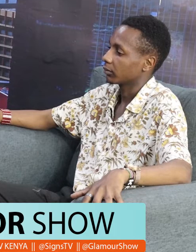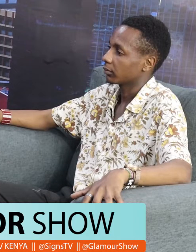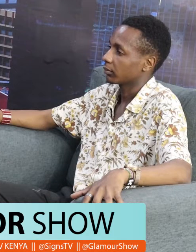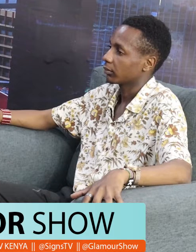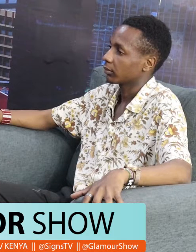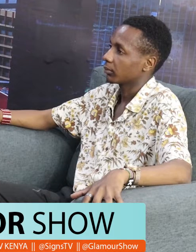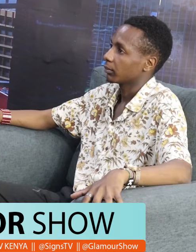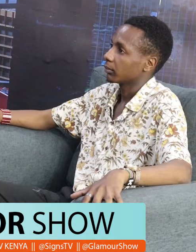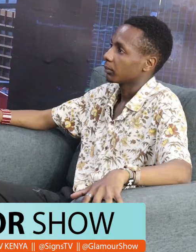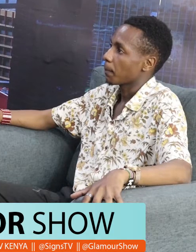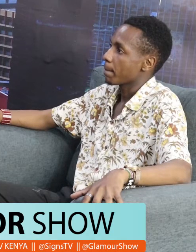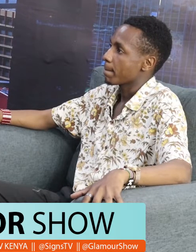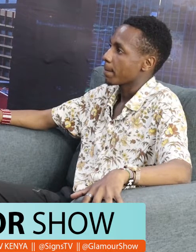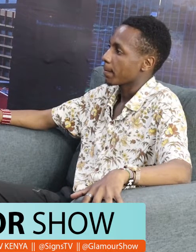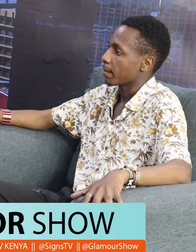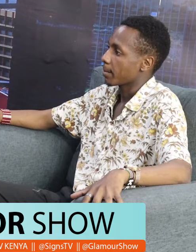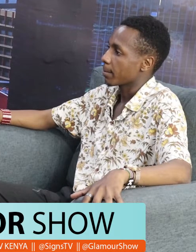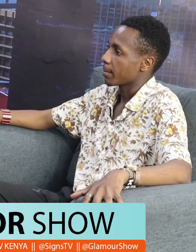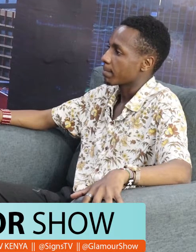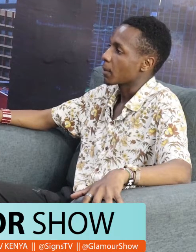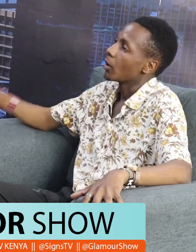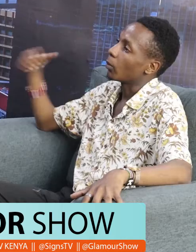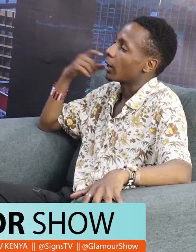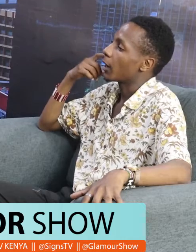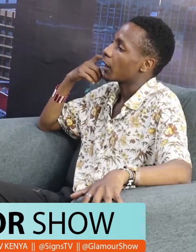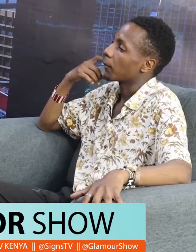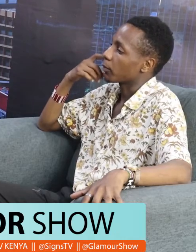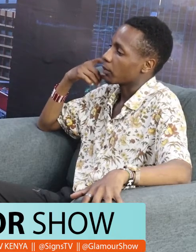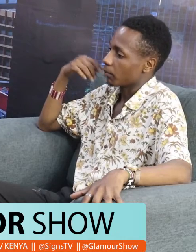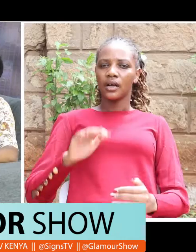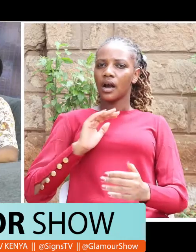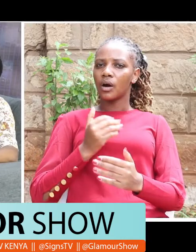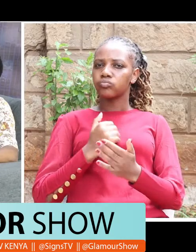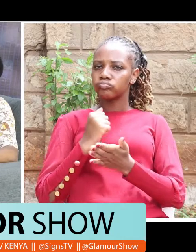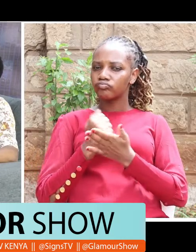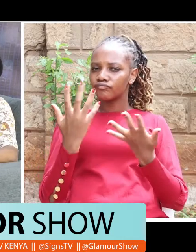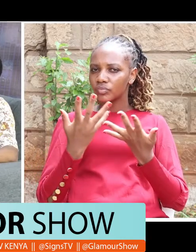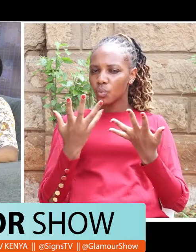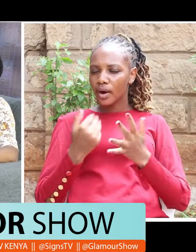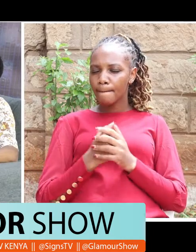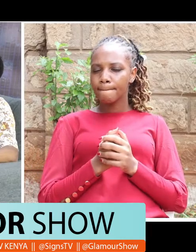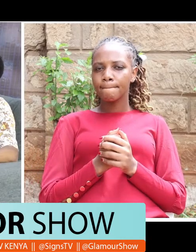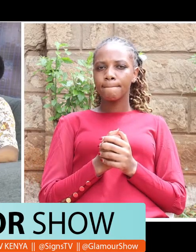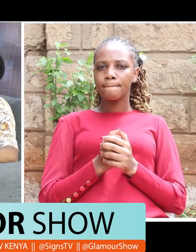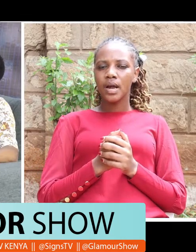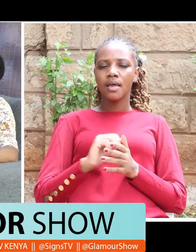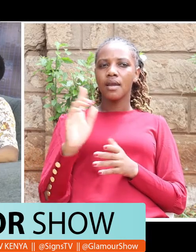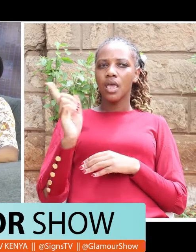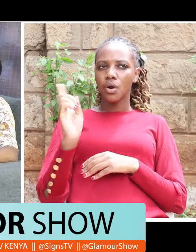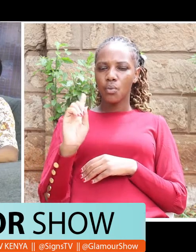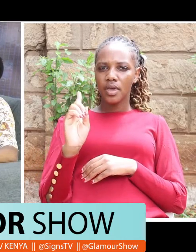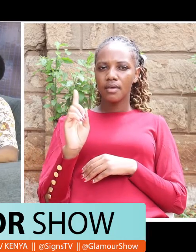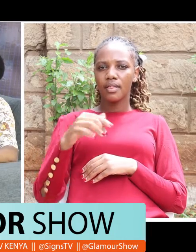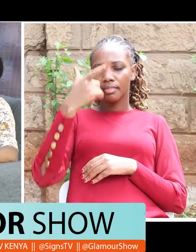Where are your theaters located, and where do you perform all this? Well, our theaters are located